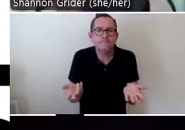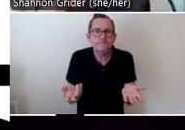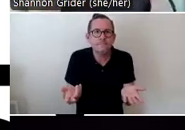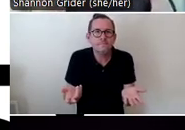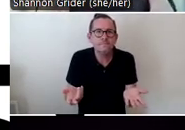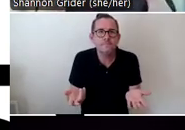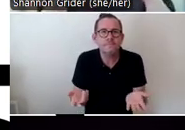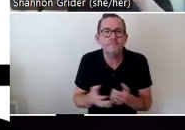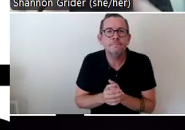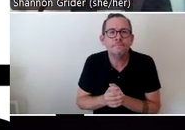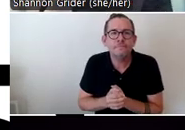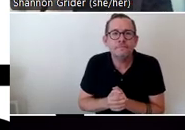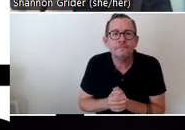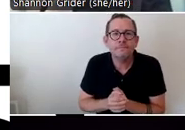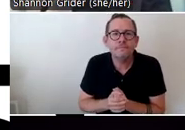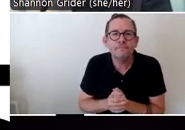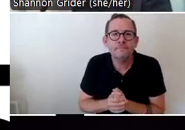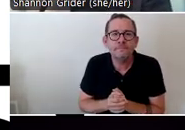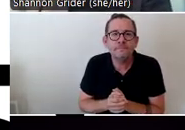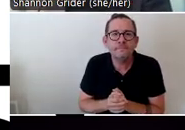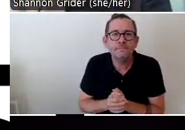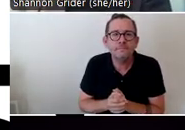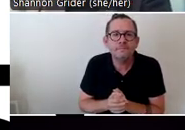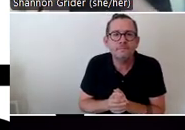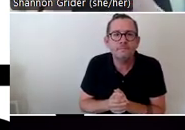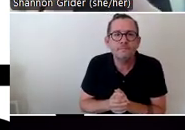mobile loop service, correct?